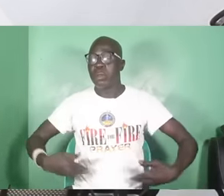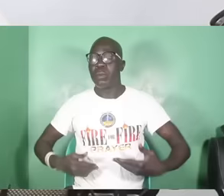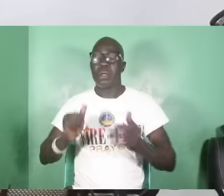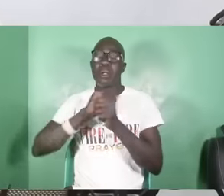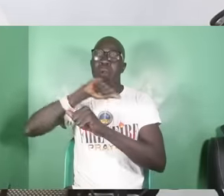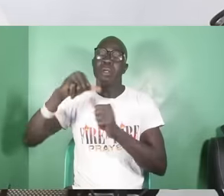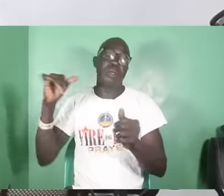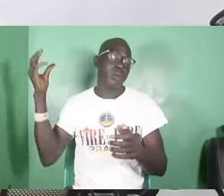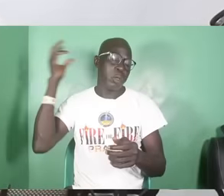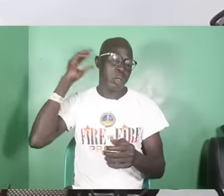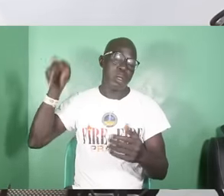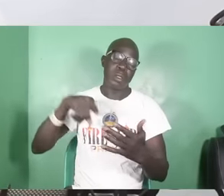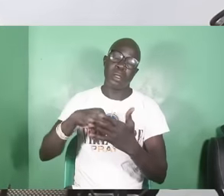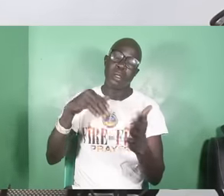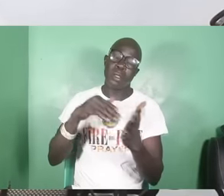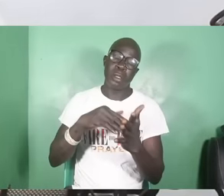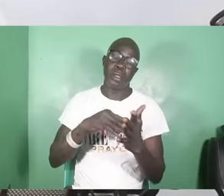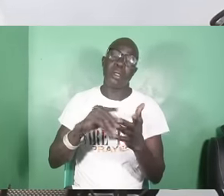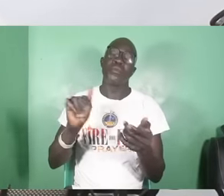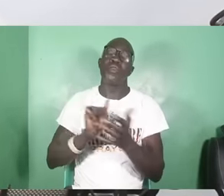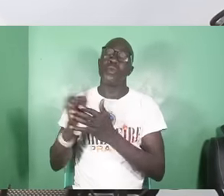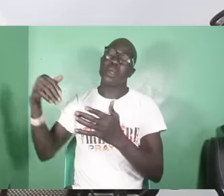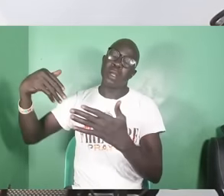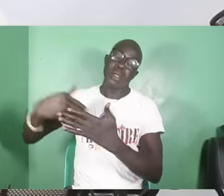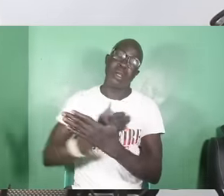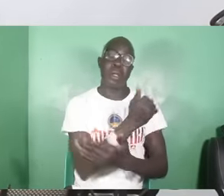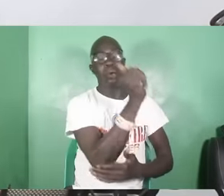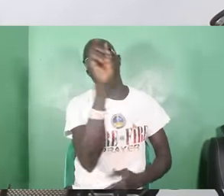about him yesterday. We'll hear it again. We'll hear